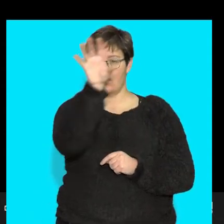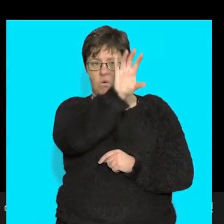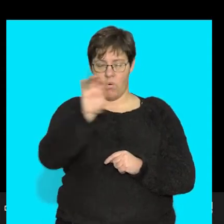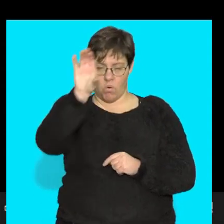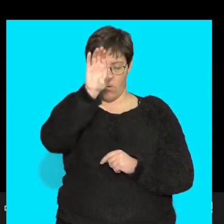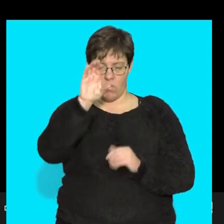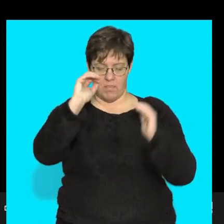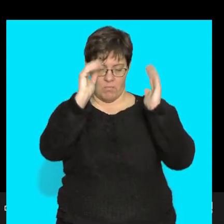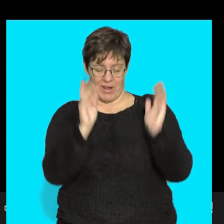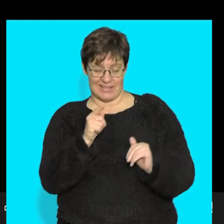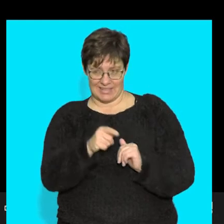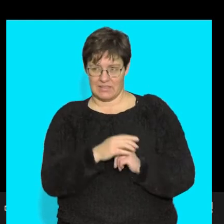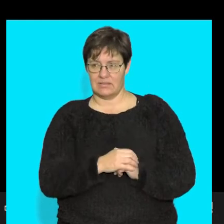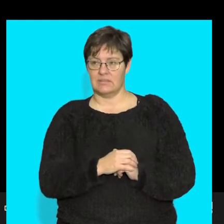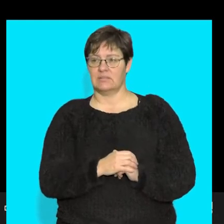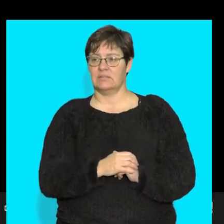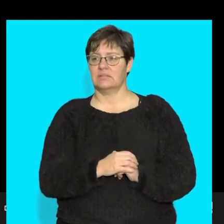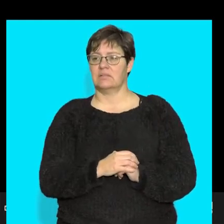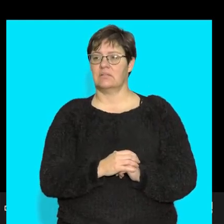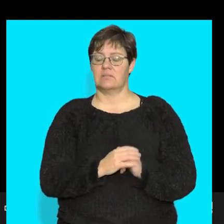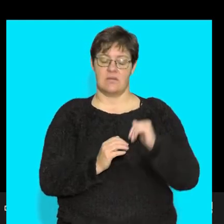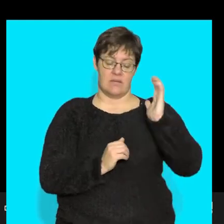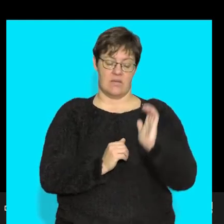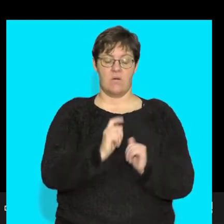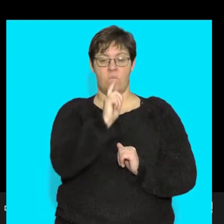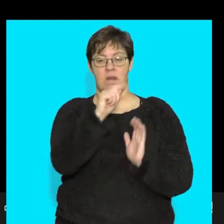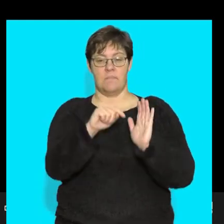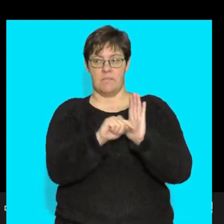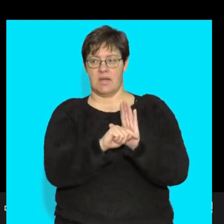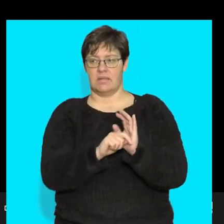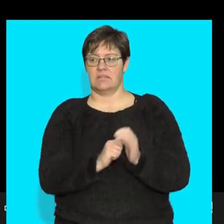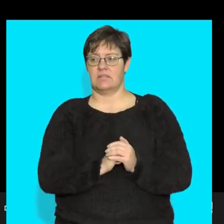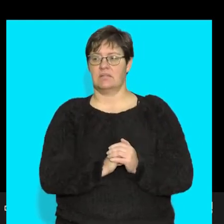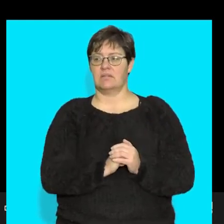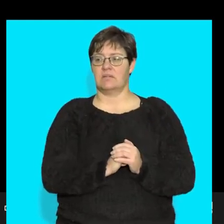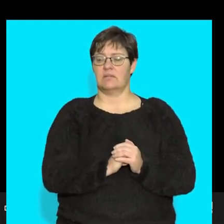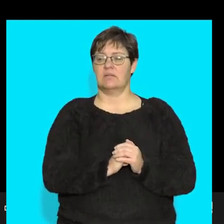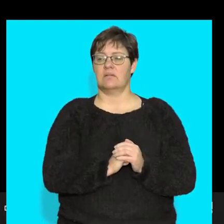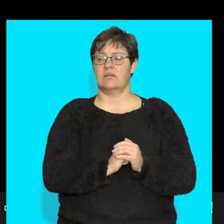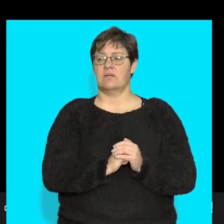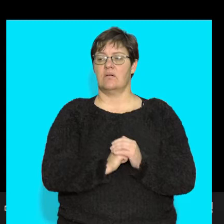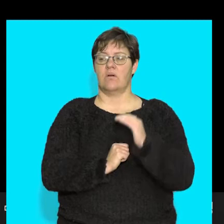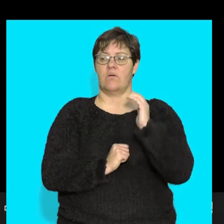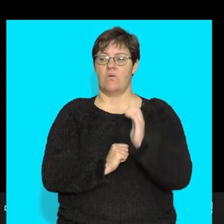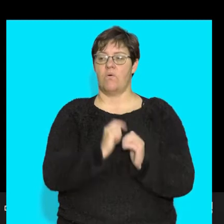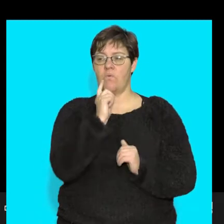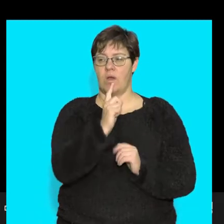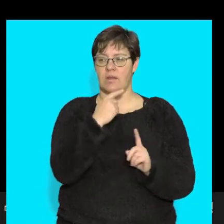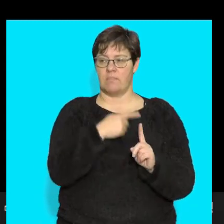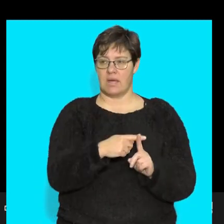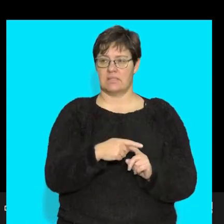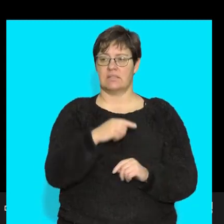to take the whole bracket that I had on the numerator there, which is 1 minus 1 plus